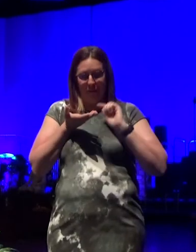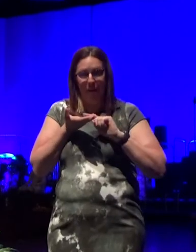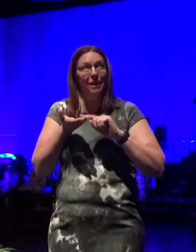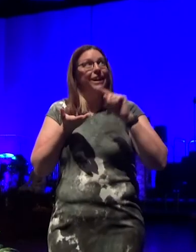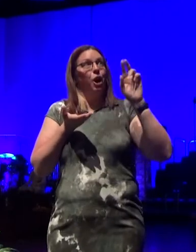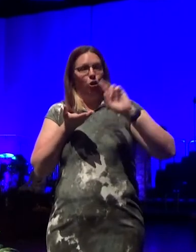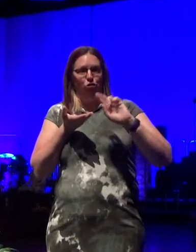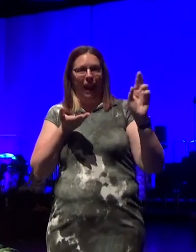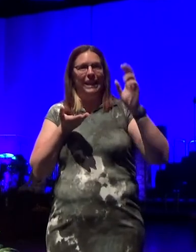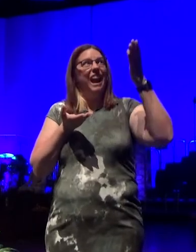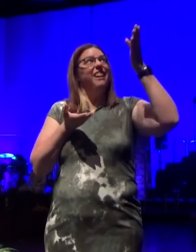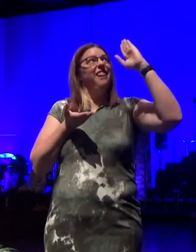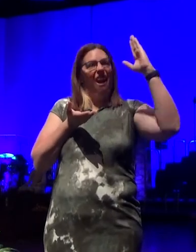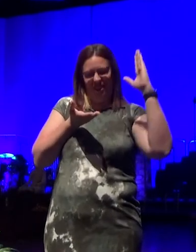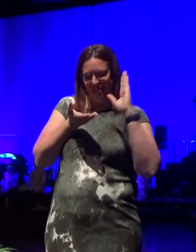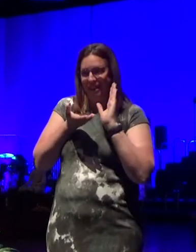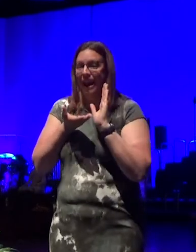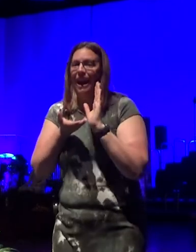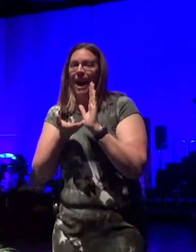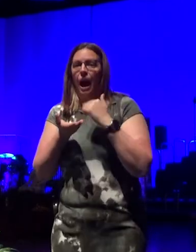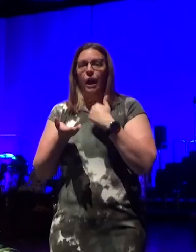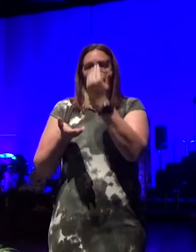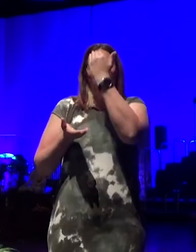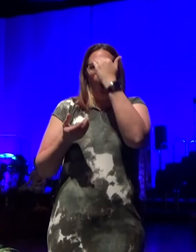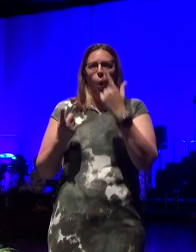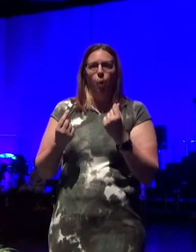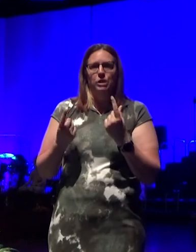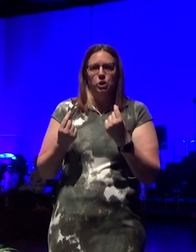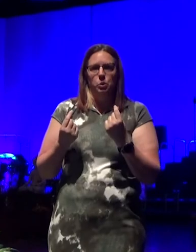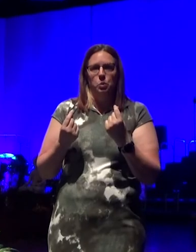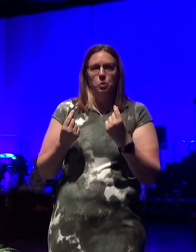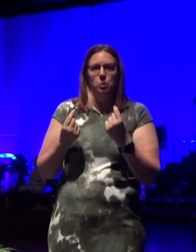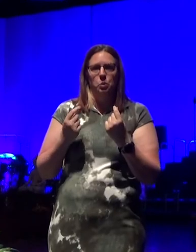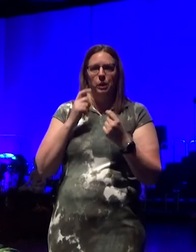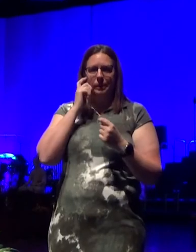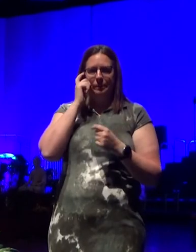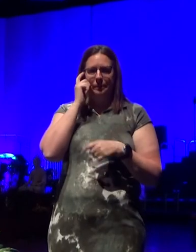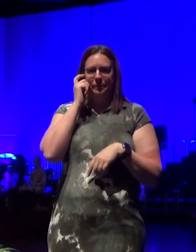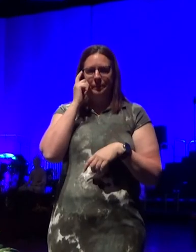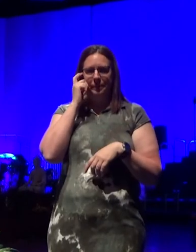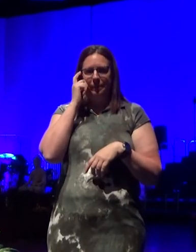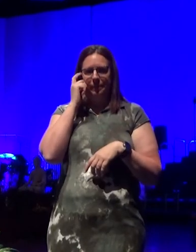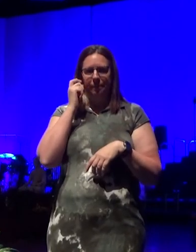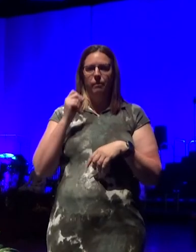what to do. And Alice looks down, and there's a little piece of cake, and it says, "Eat me."